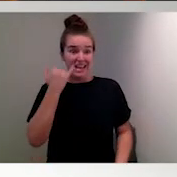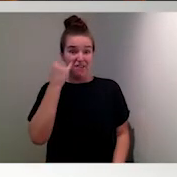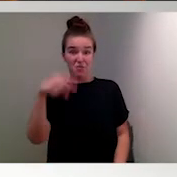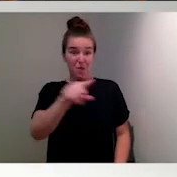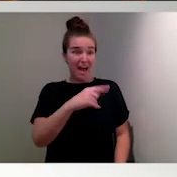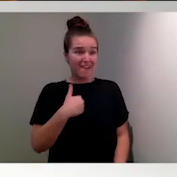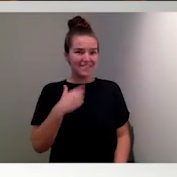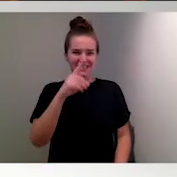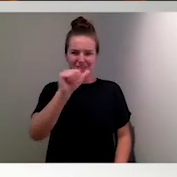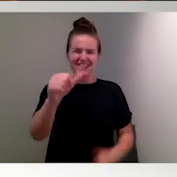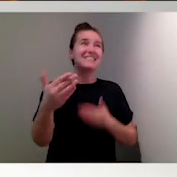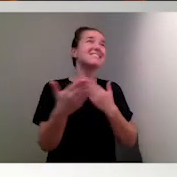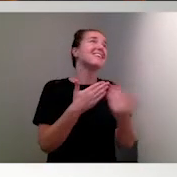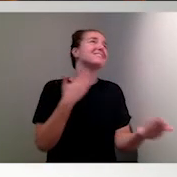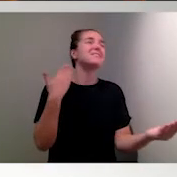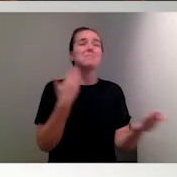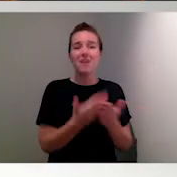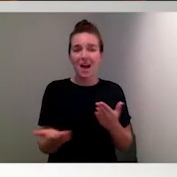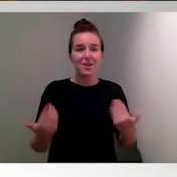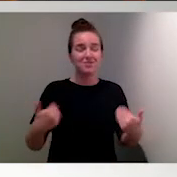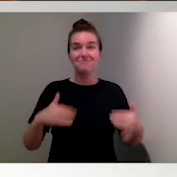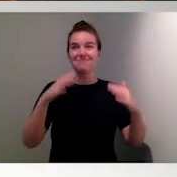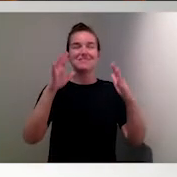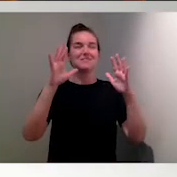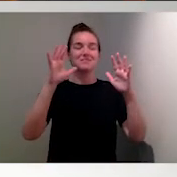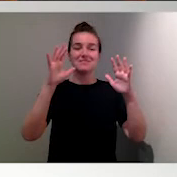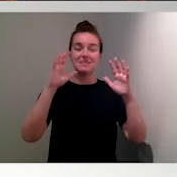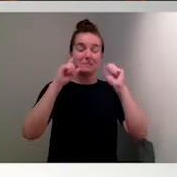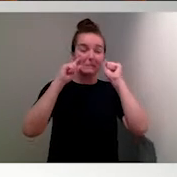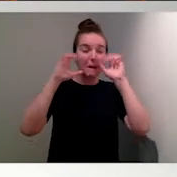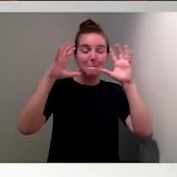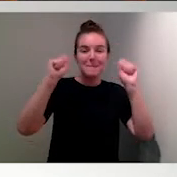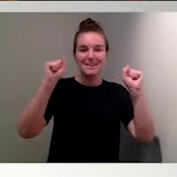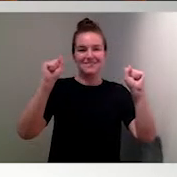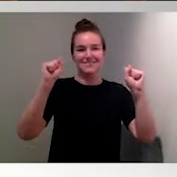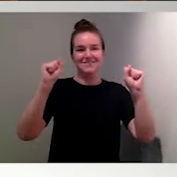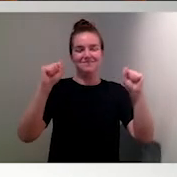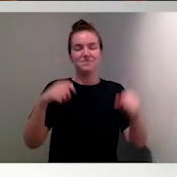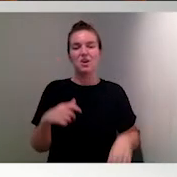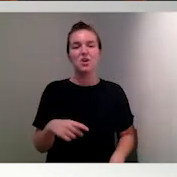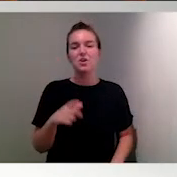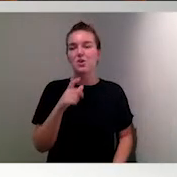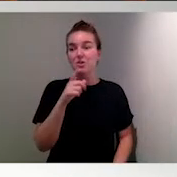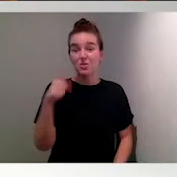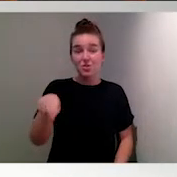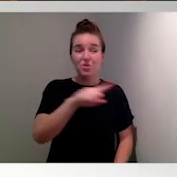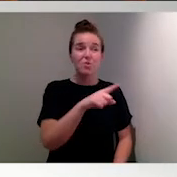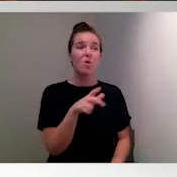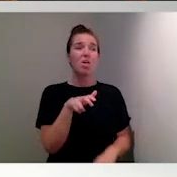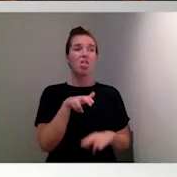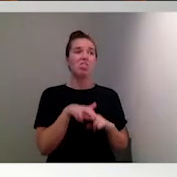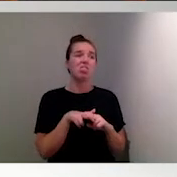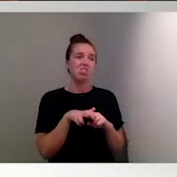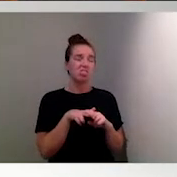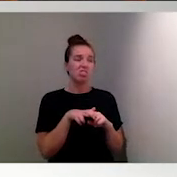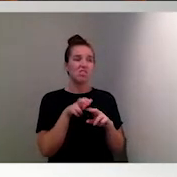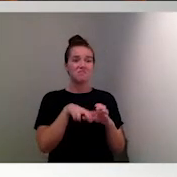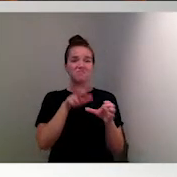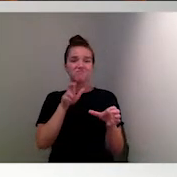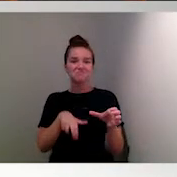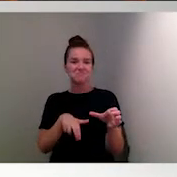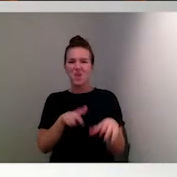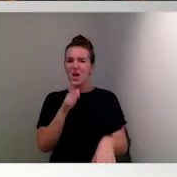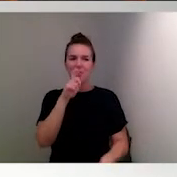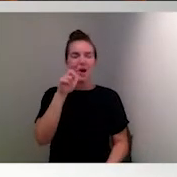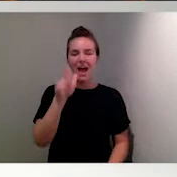You don't have to have a passive life because you're in a chair. You can do adventures. We have a company in Africa that